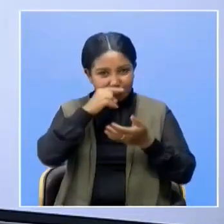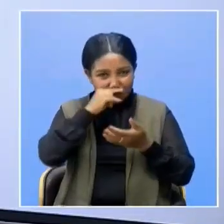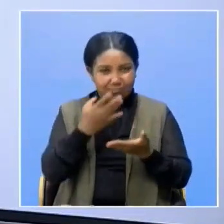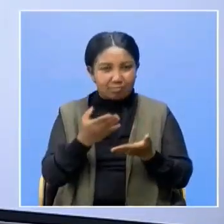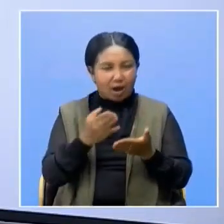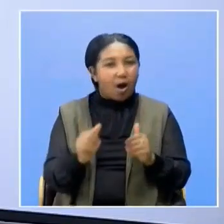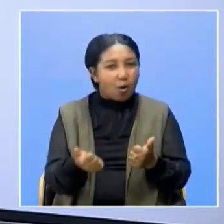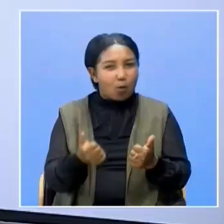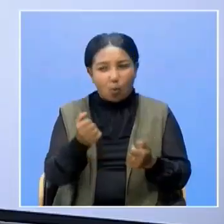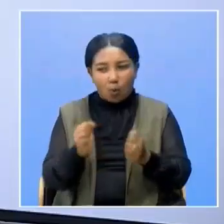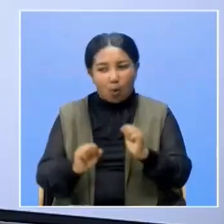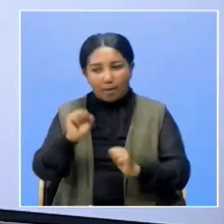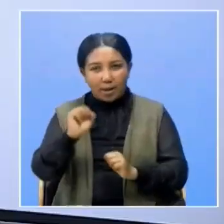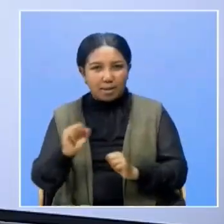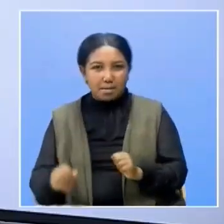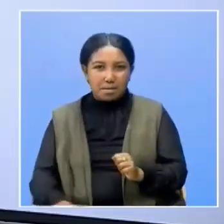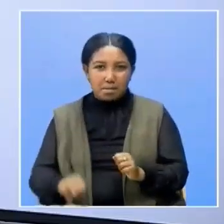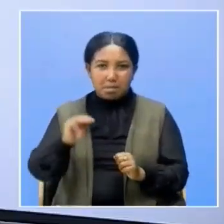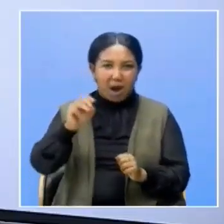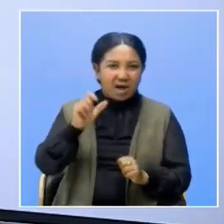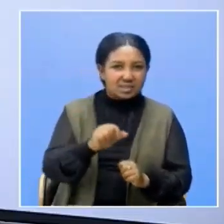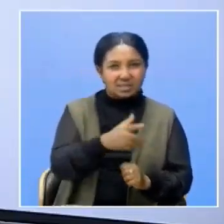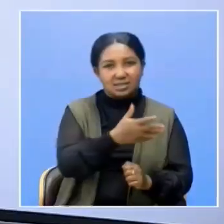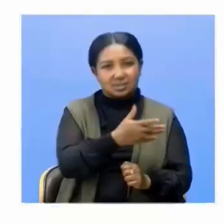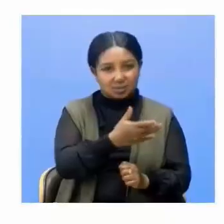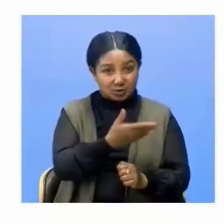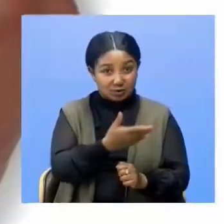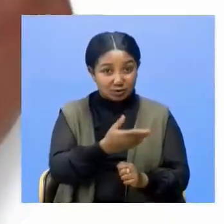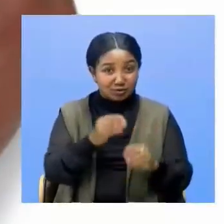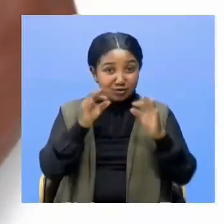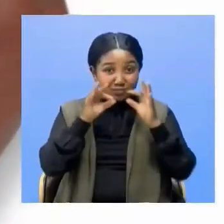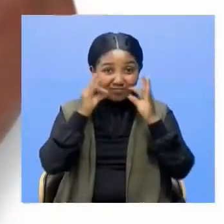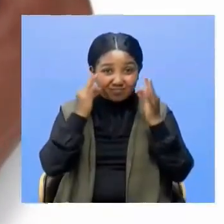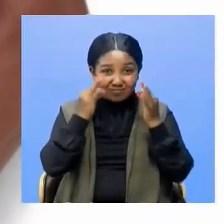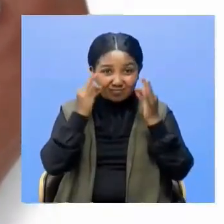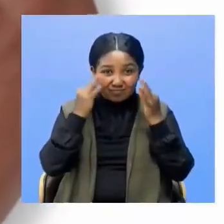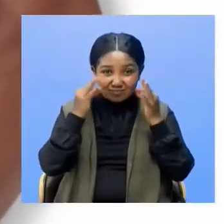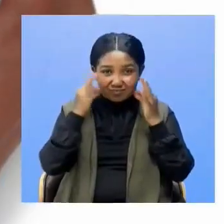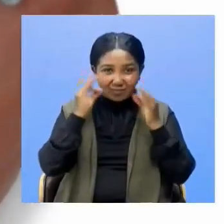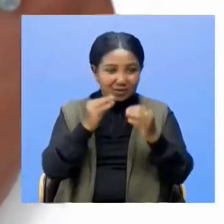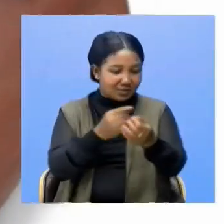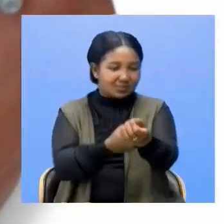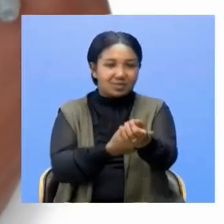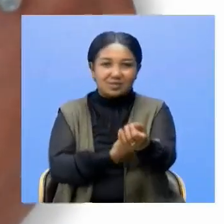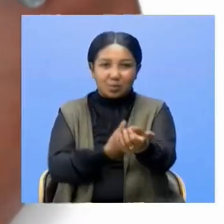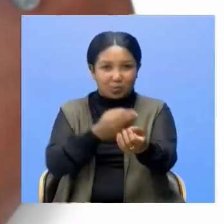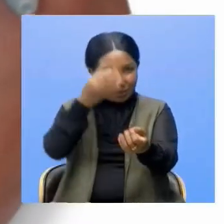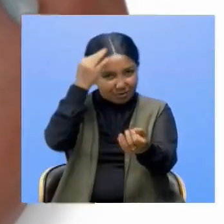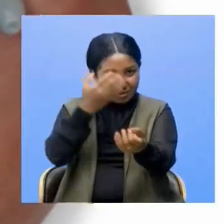fur? It was the softest. Very good. The softest.